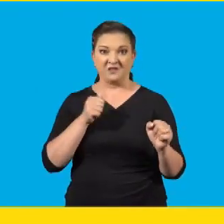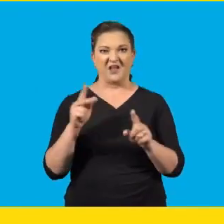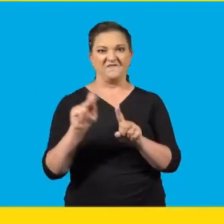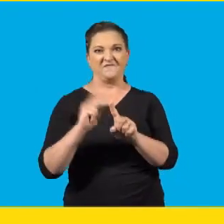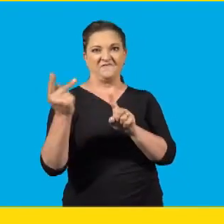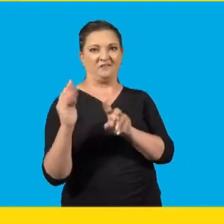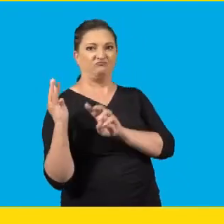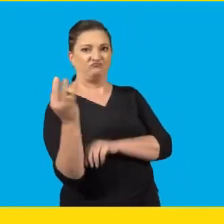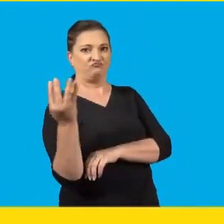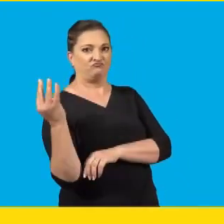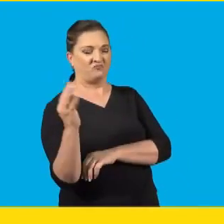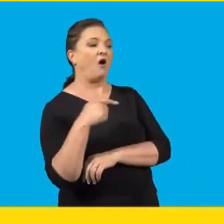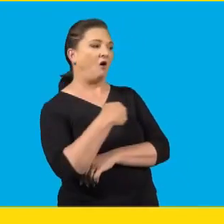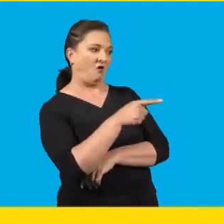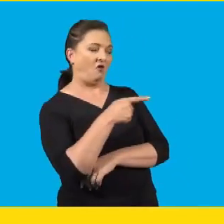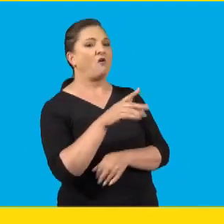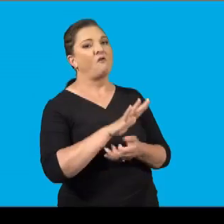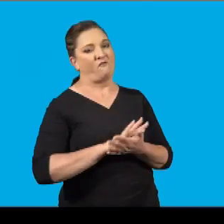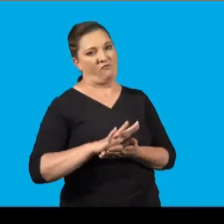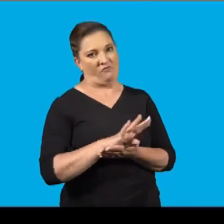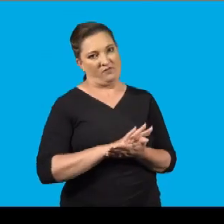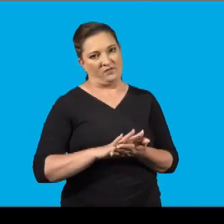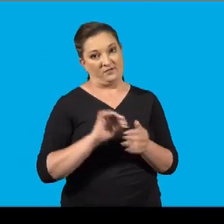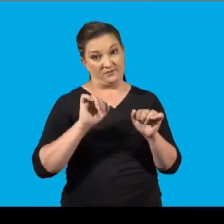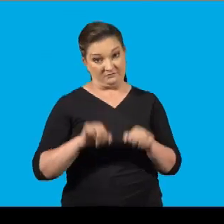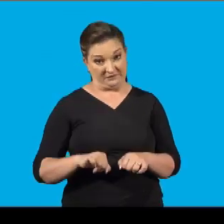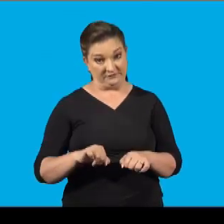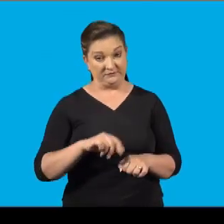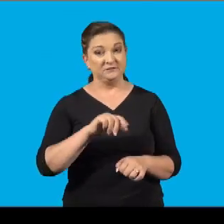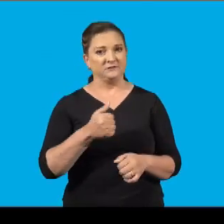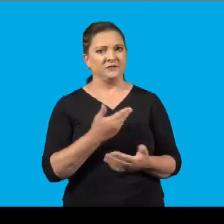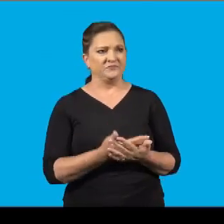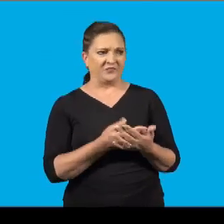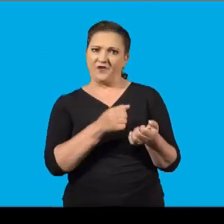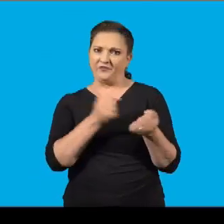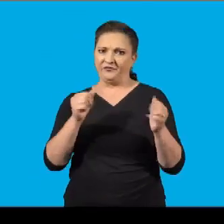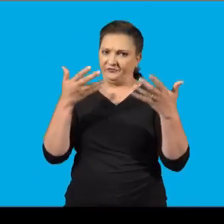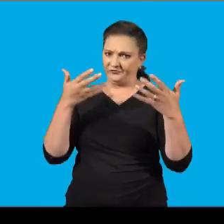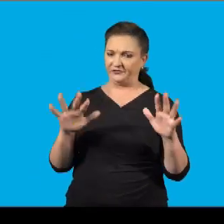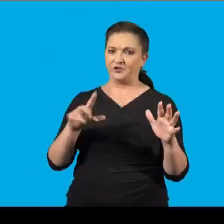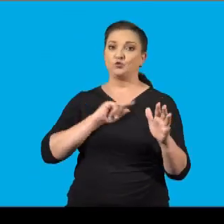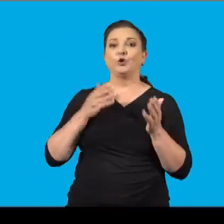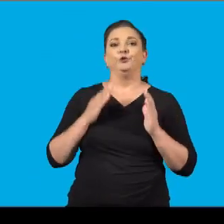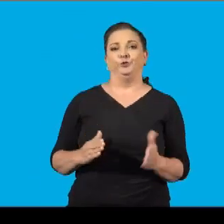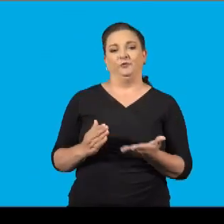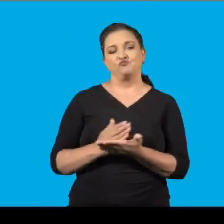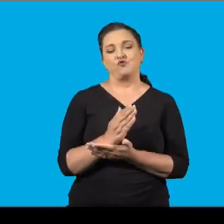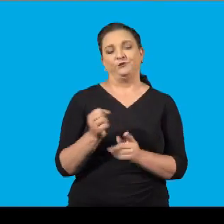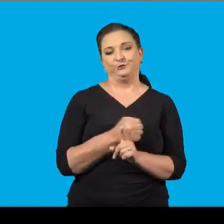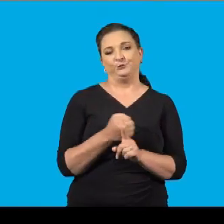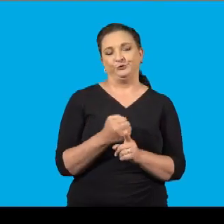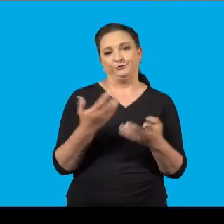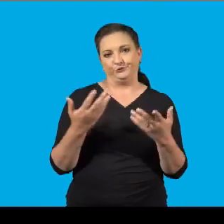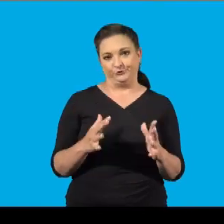the victims would then forgive the perpetrators who would have undertaken full disclosure of human rights